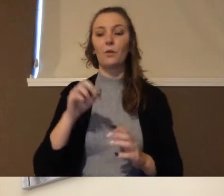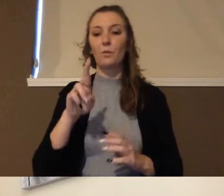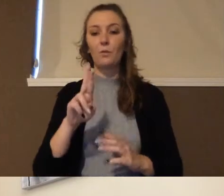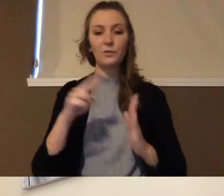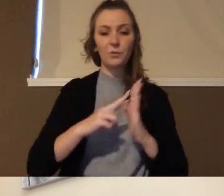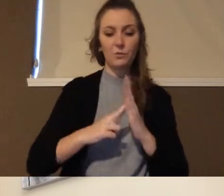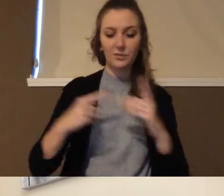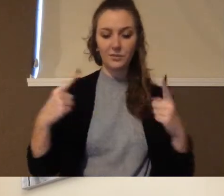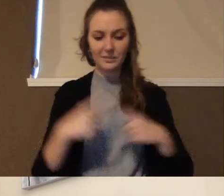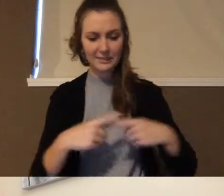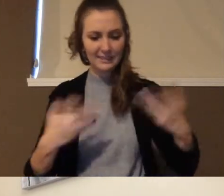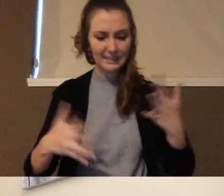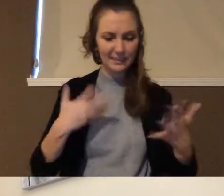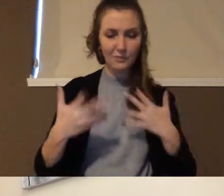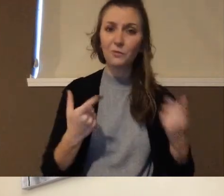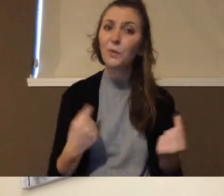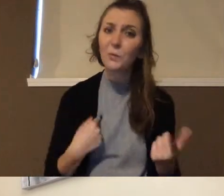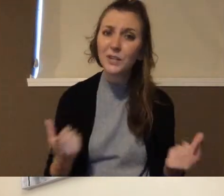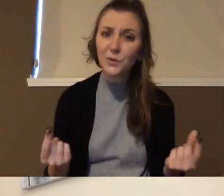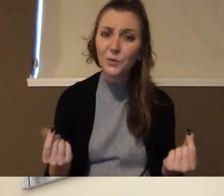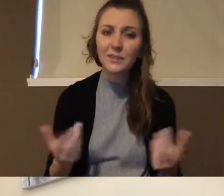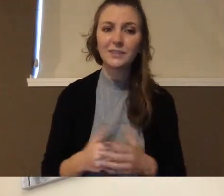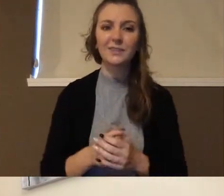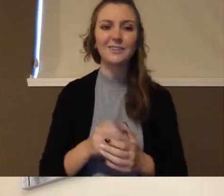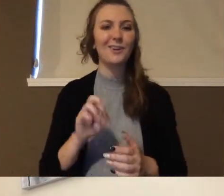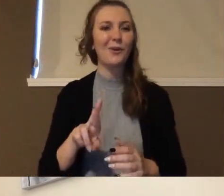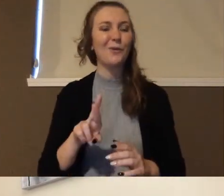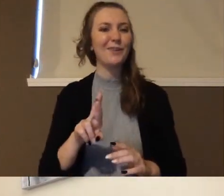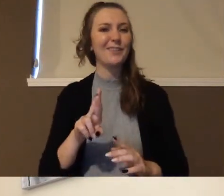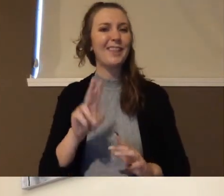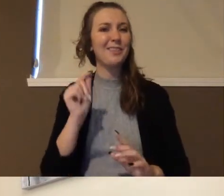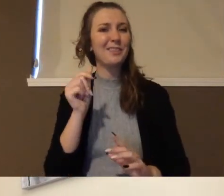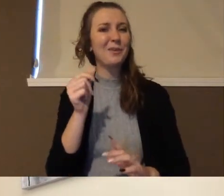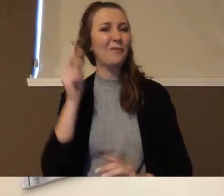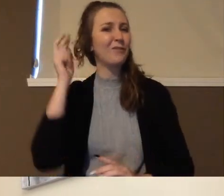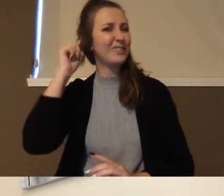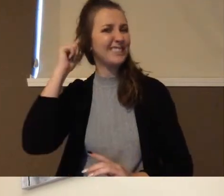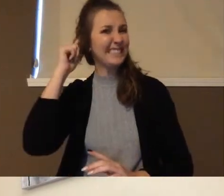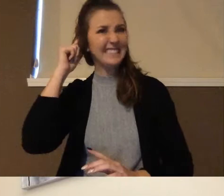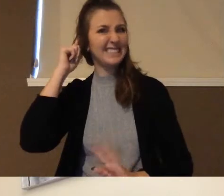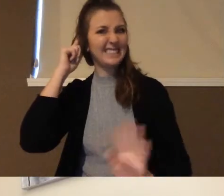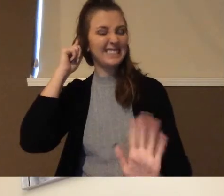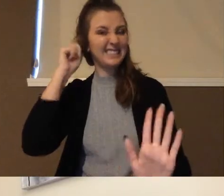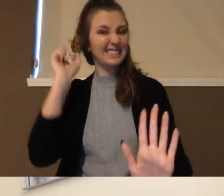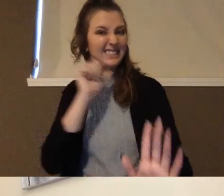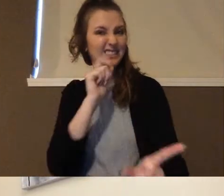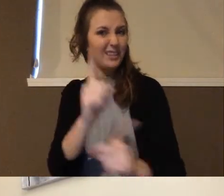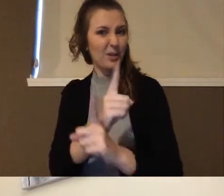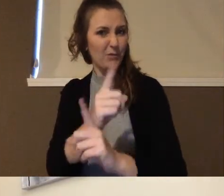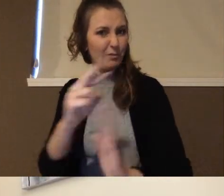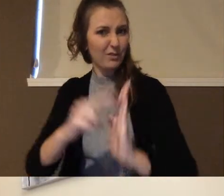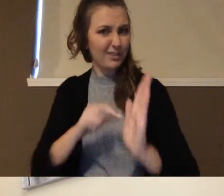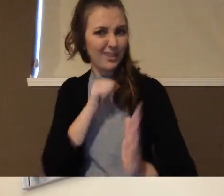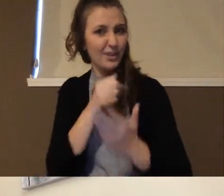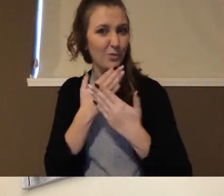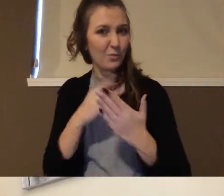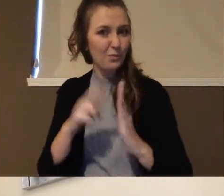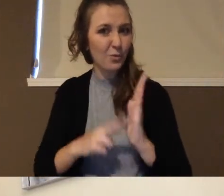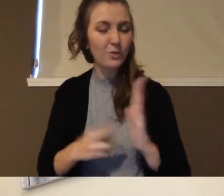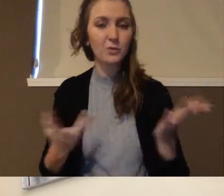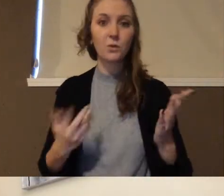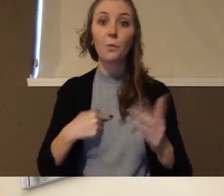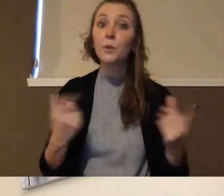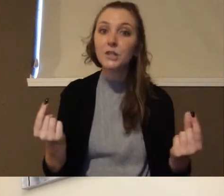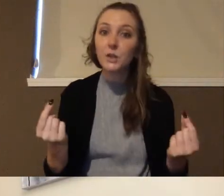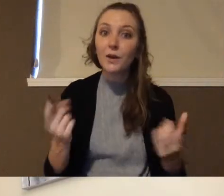if we really feel that little voice in our heads that says, this is not an appropriate rule, this is not a good rule. And so we need to have a way to think